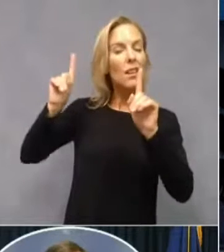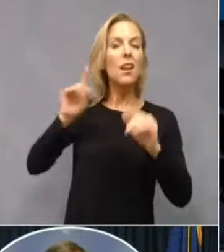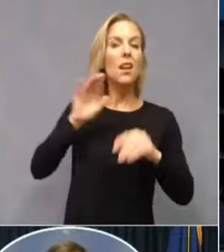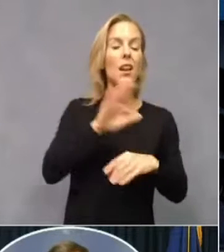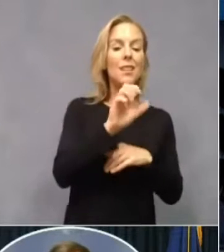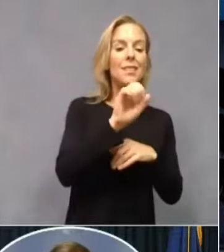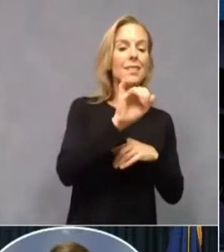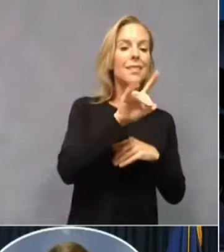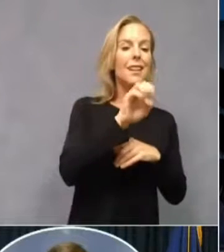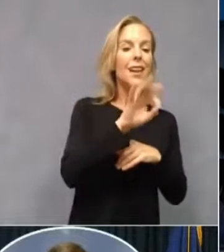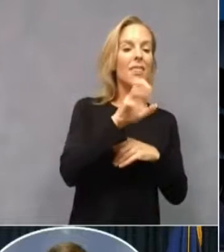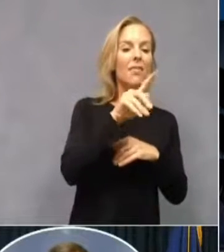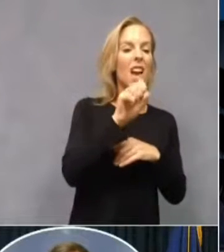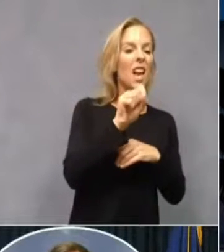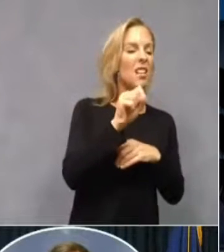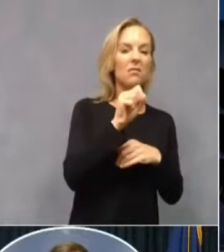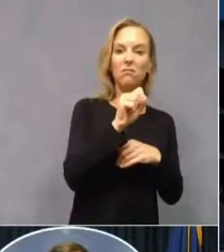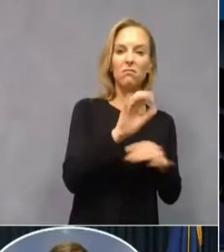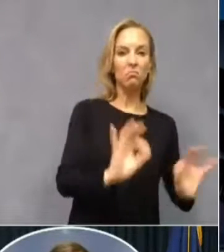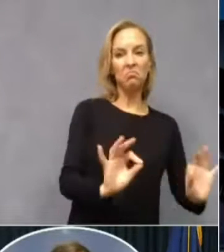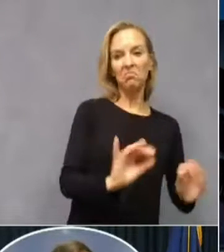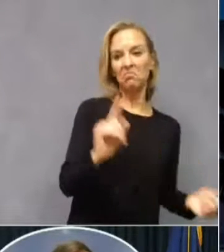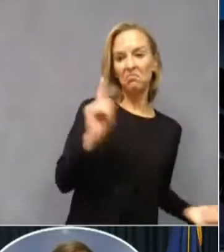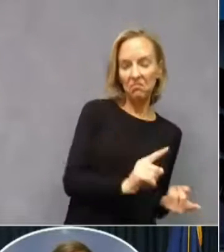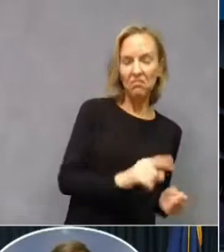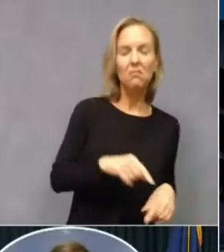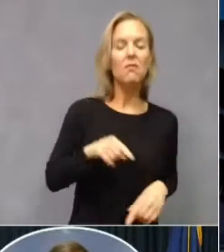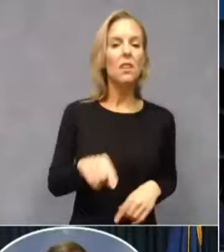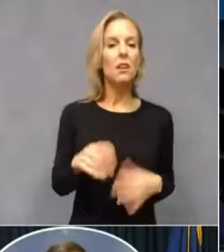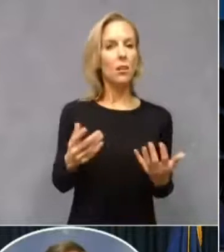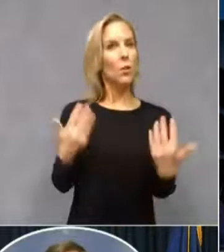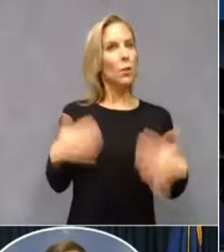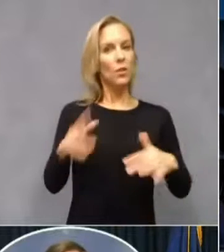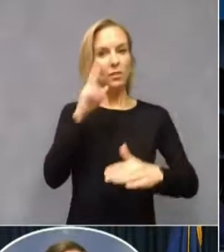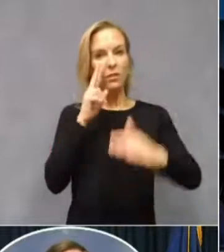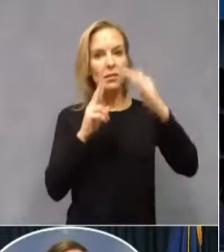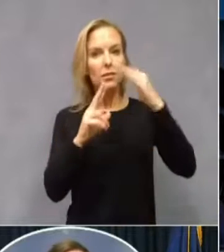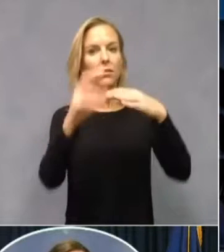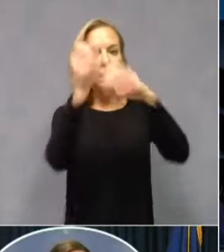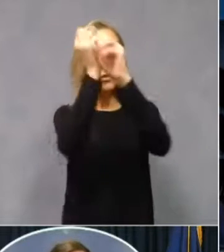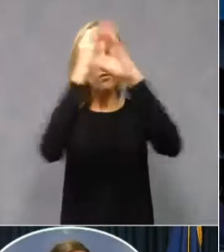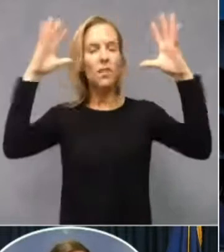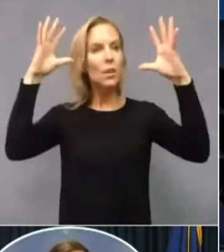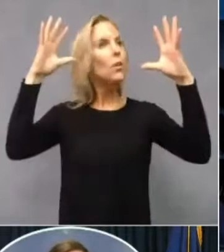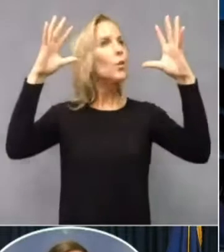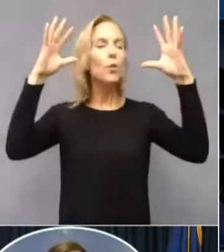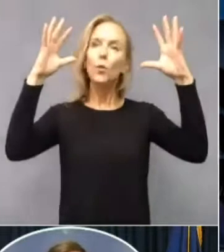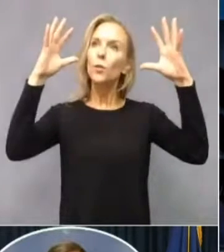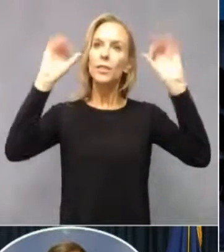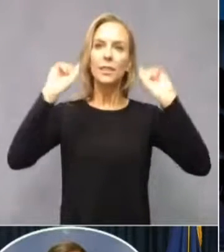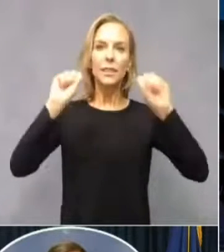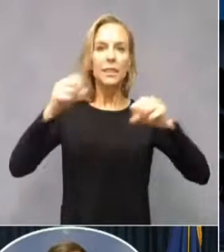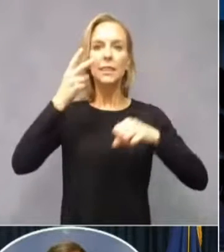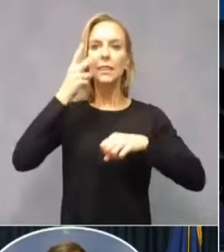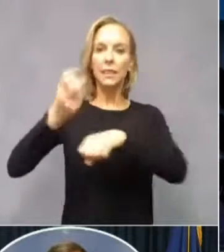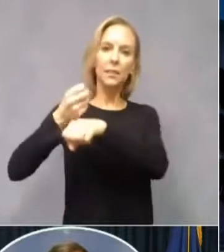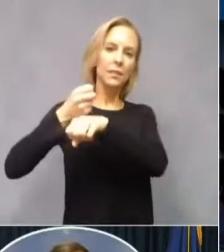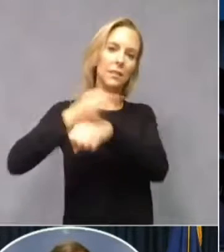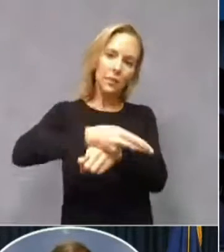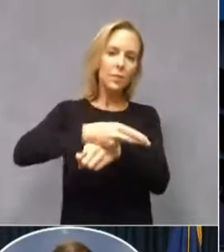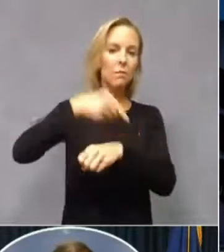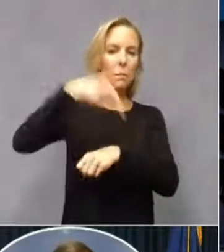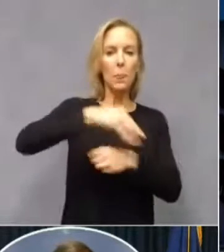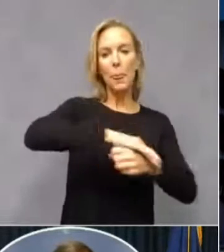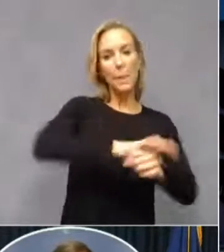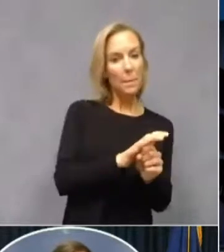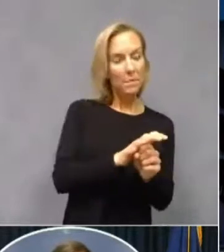It gives us a view and a vision and a certainty of victory against this virus. We just got to stay